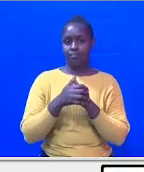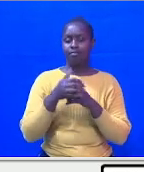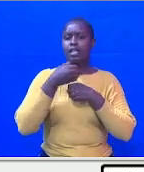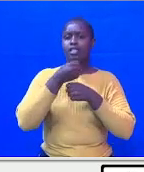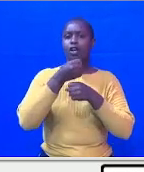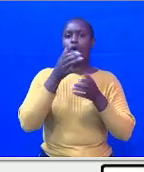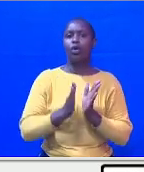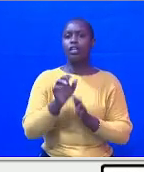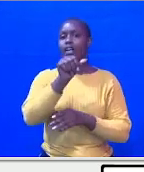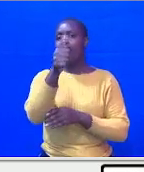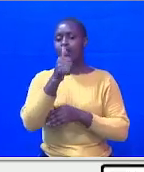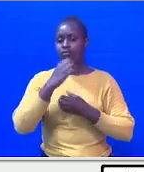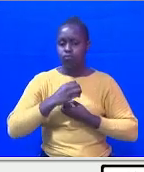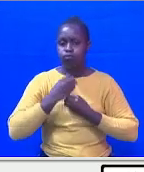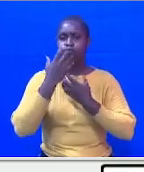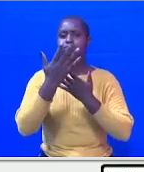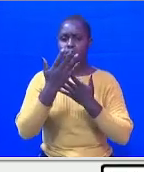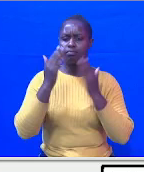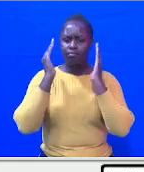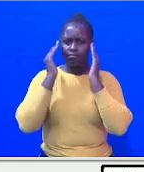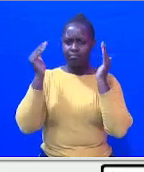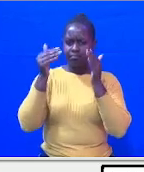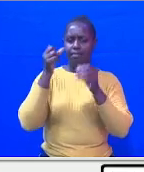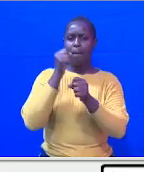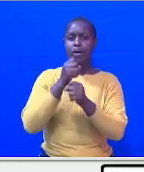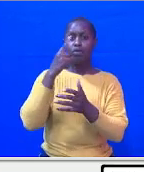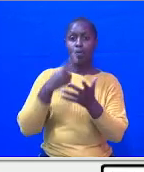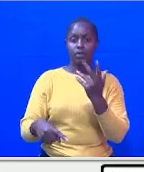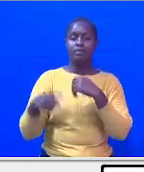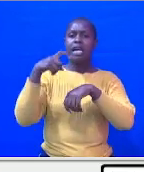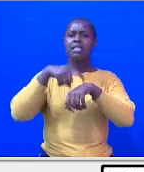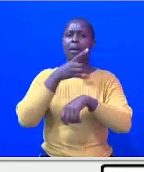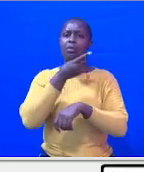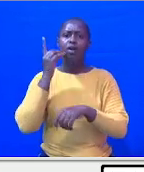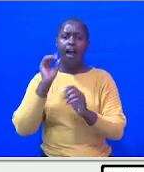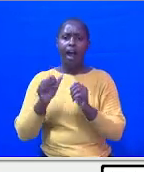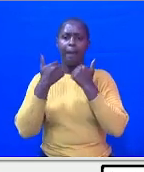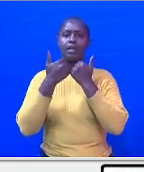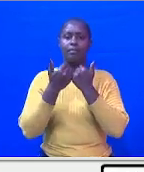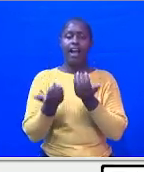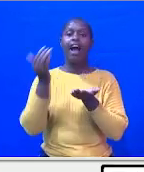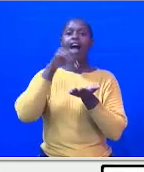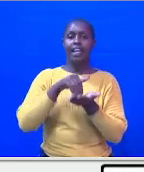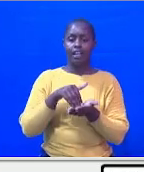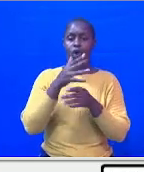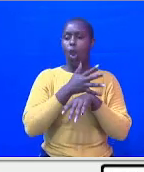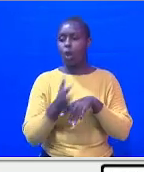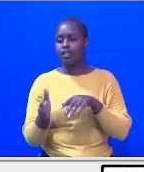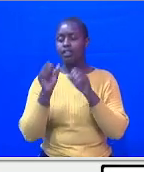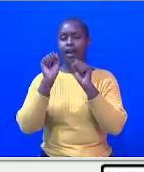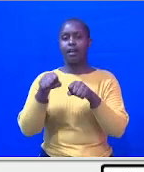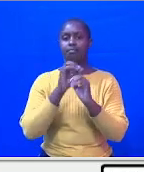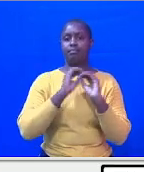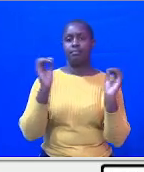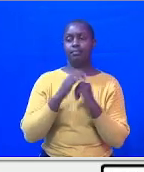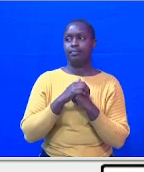also expressed their keenness in ensuring that seasons of drought do not result in huge losses. There's a